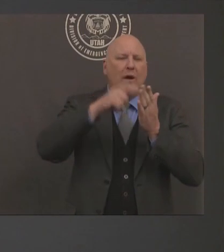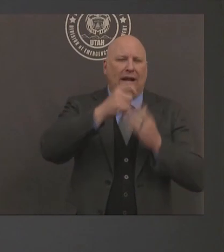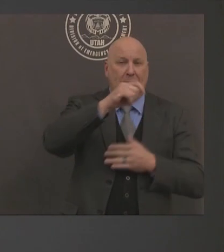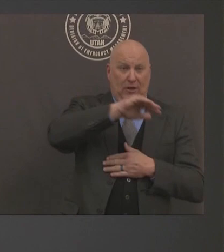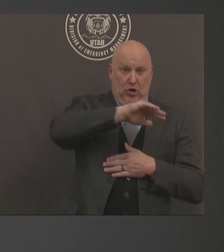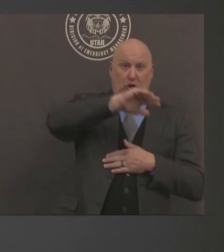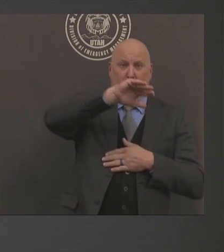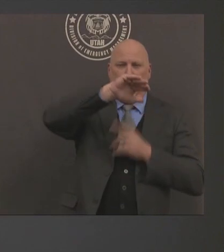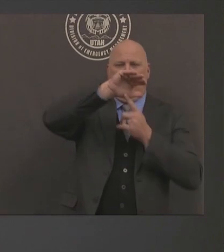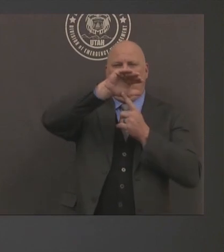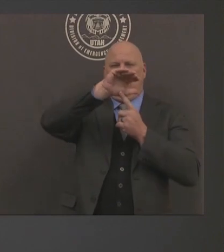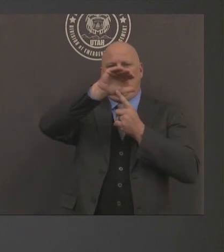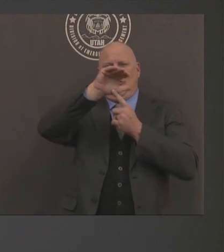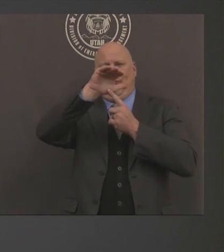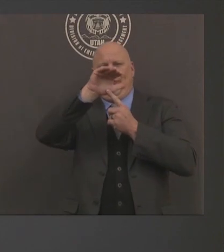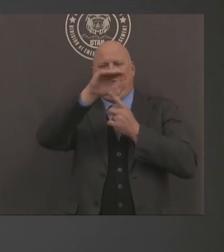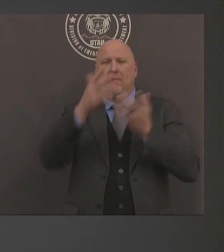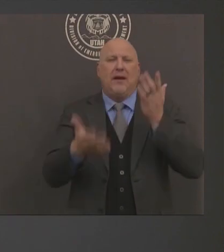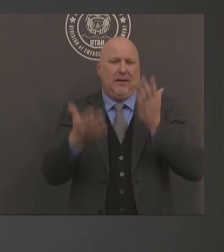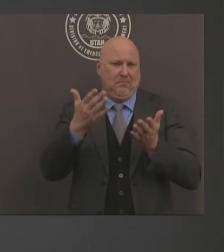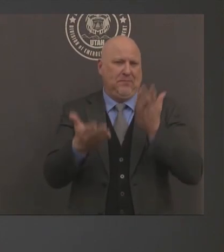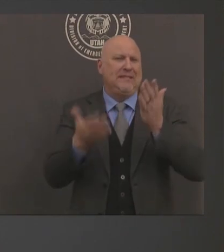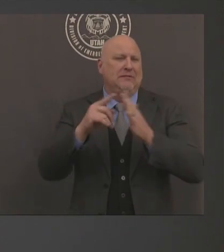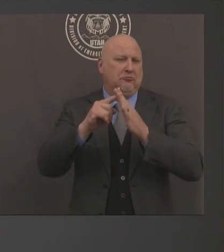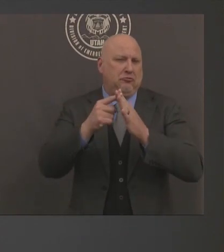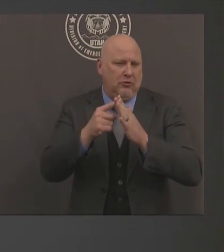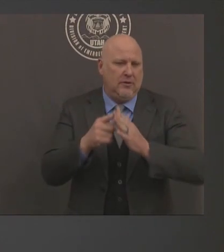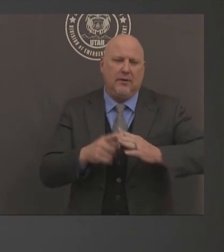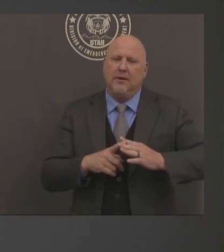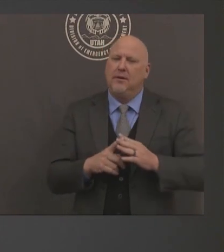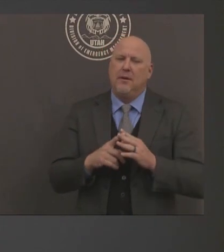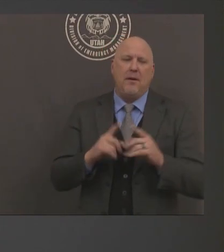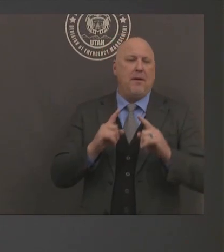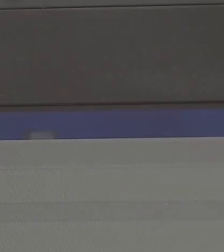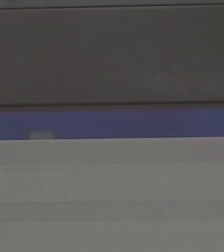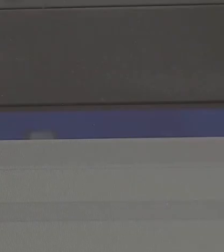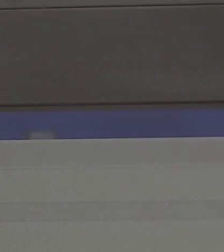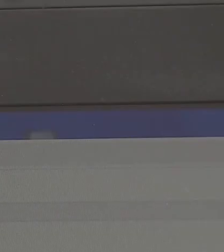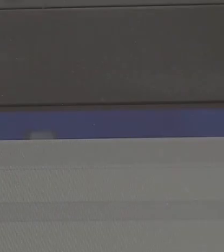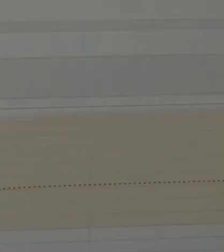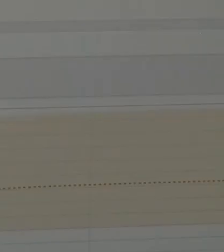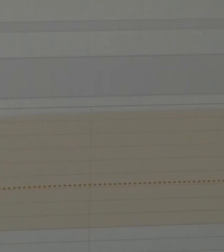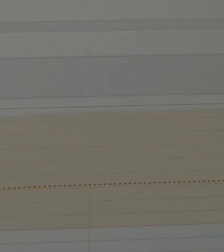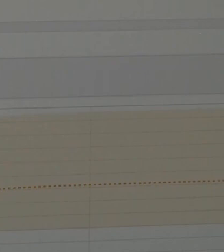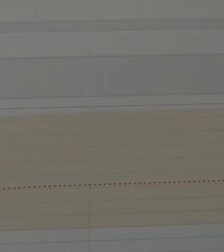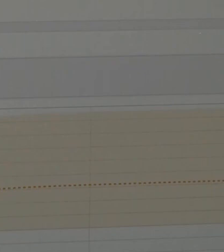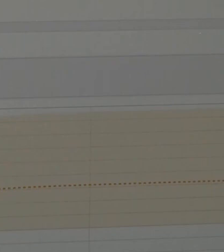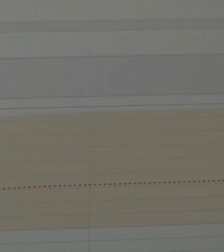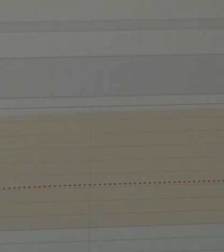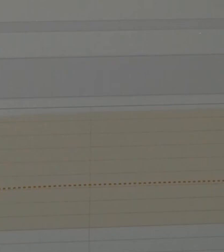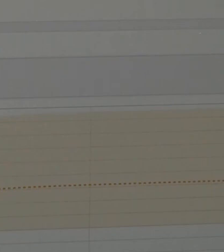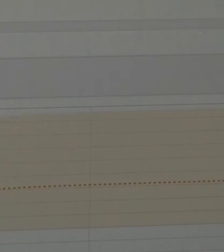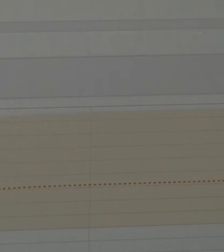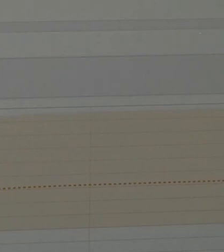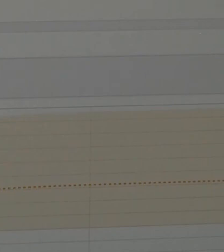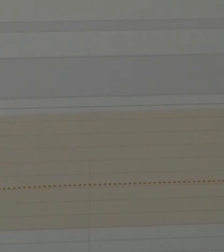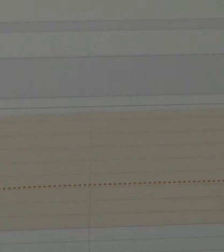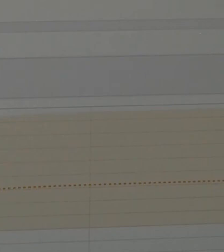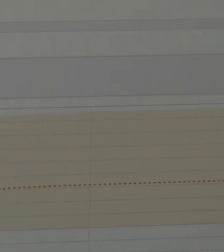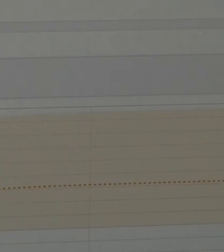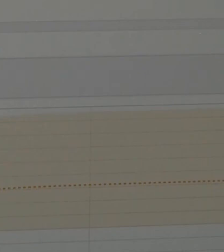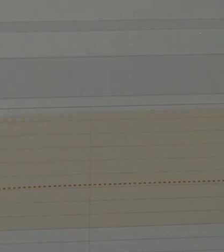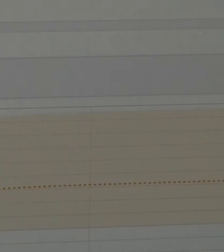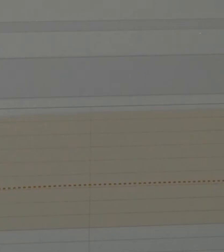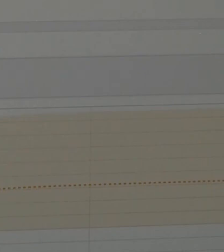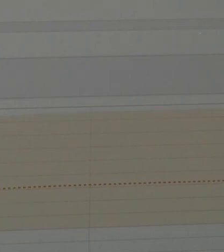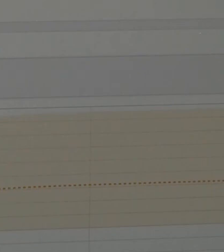in public health at least, preparing our resources in case we continuously see an increase. 3 weeks ago, that model projected 18 deaths for